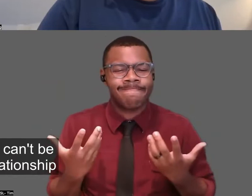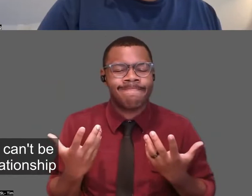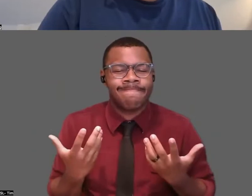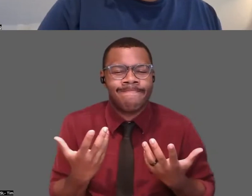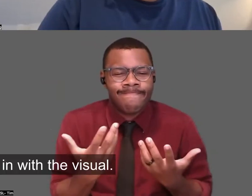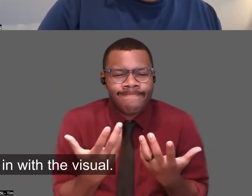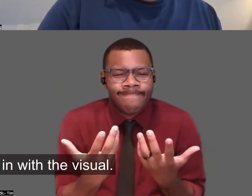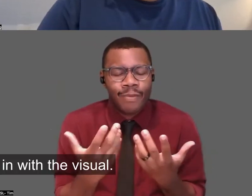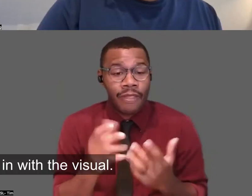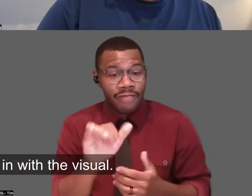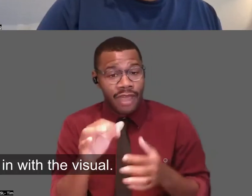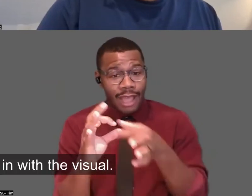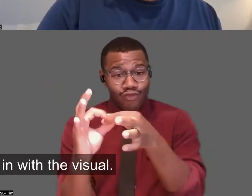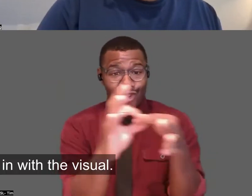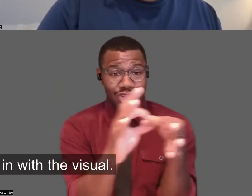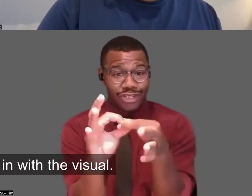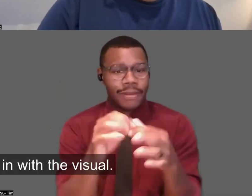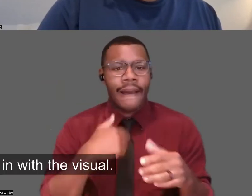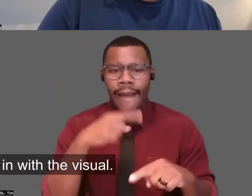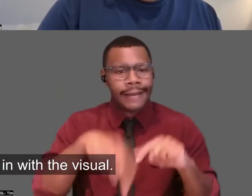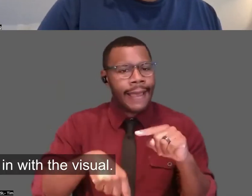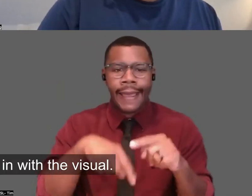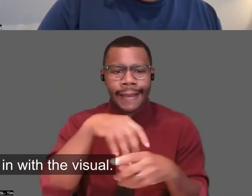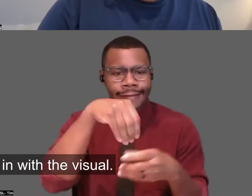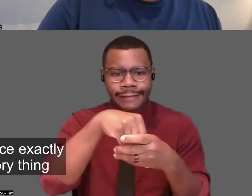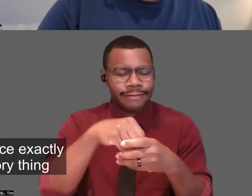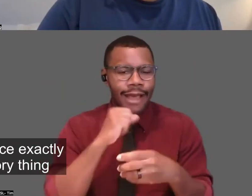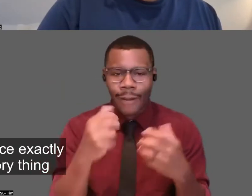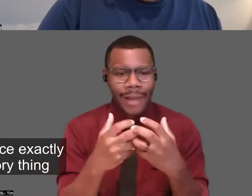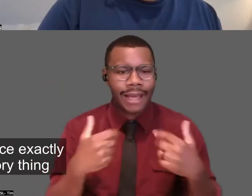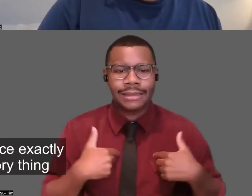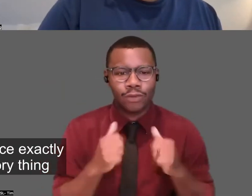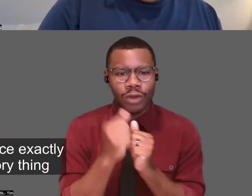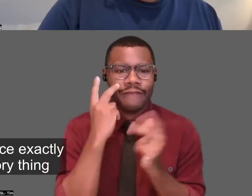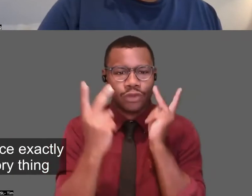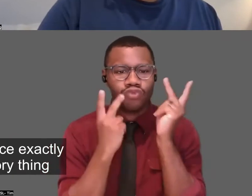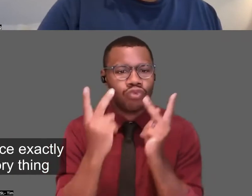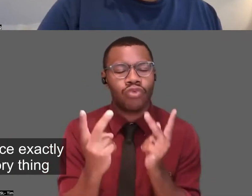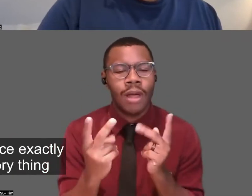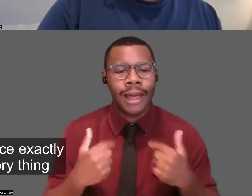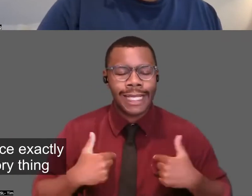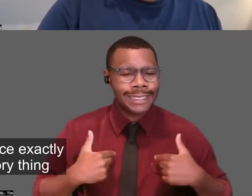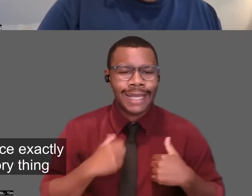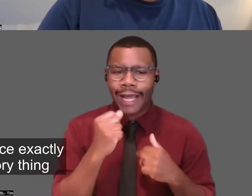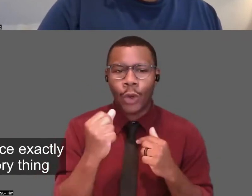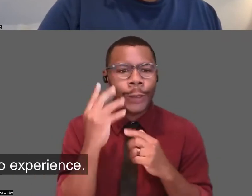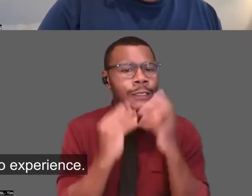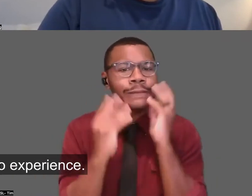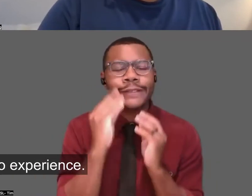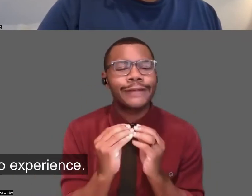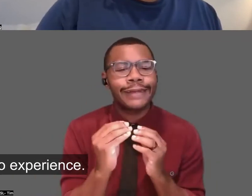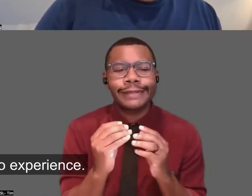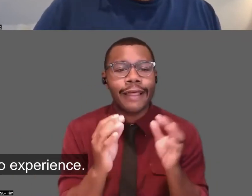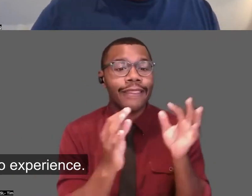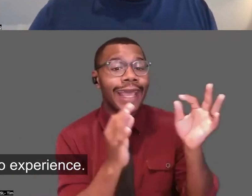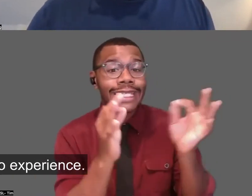of a relationship that you want me to be in with the visual. I don't experience exactly the explanatory thing